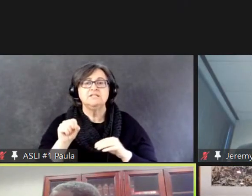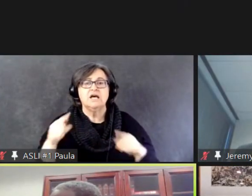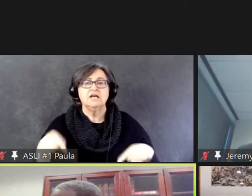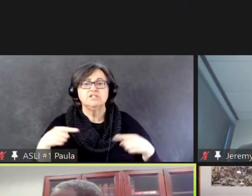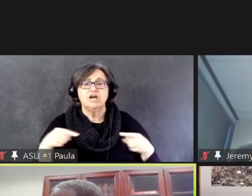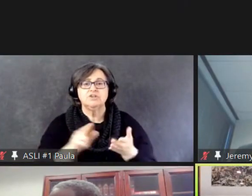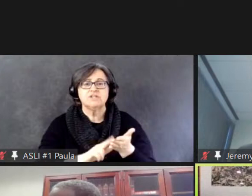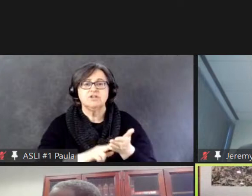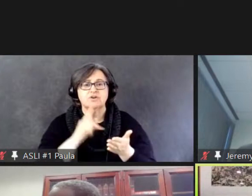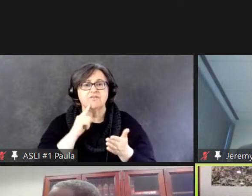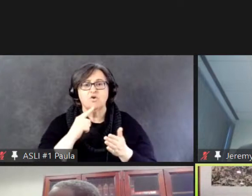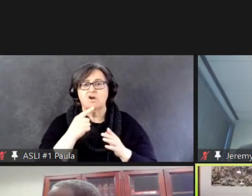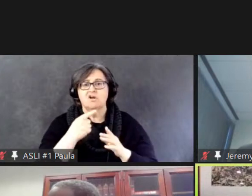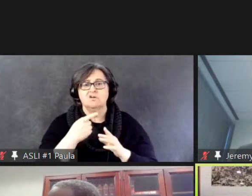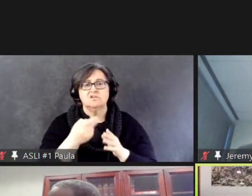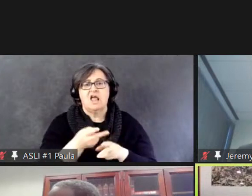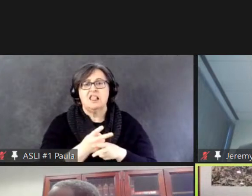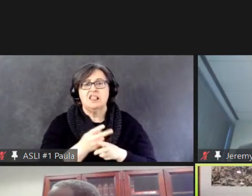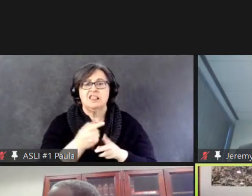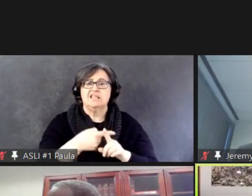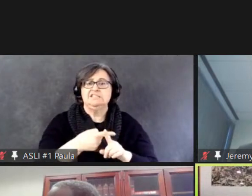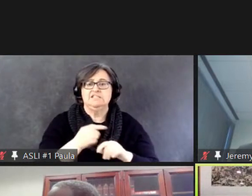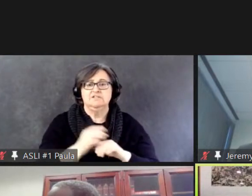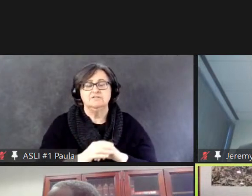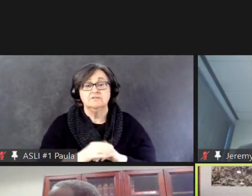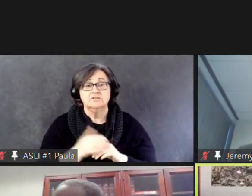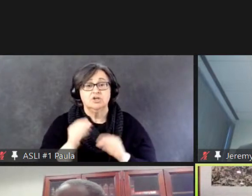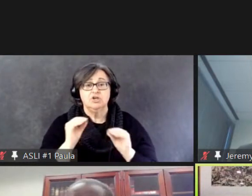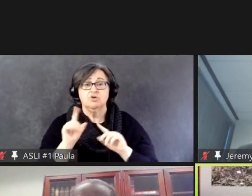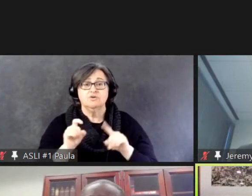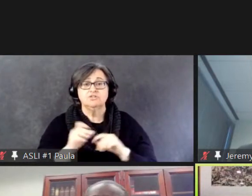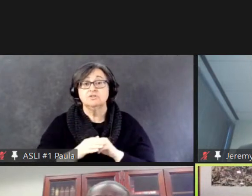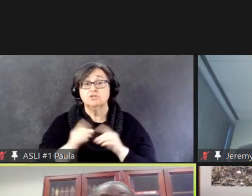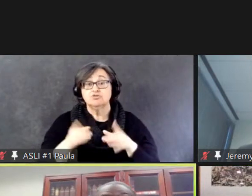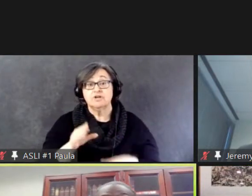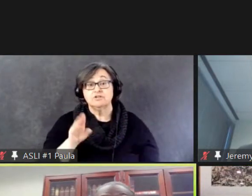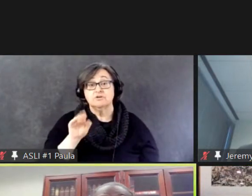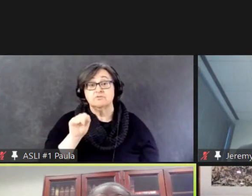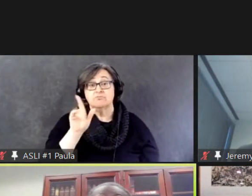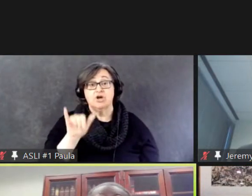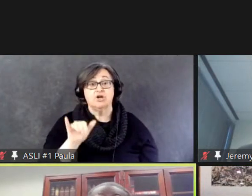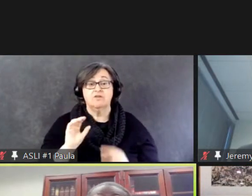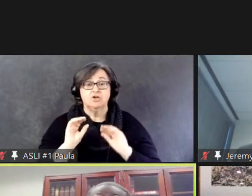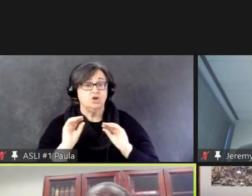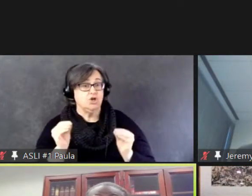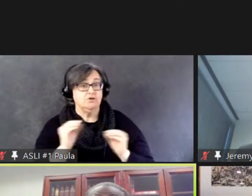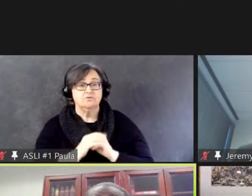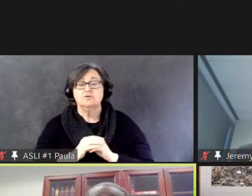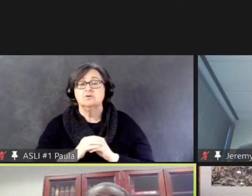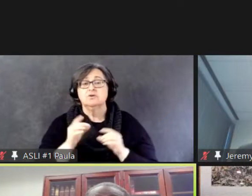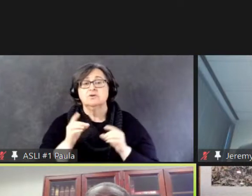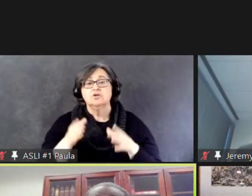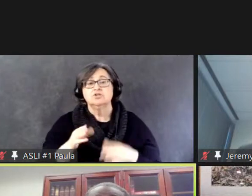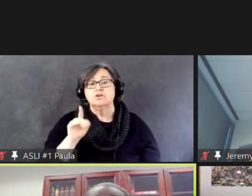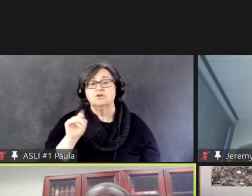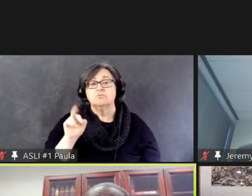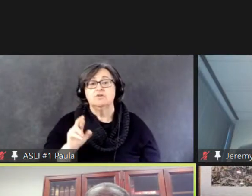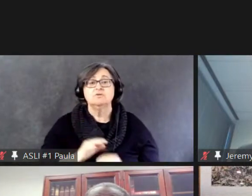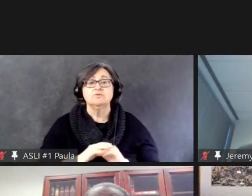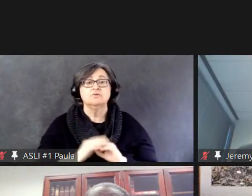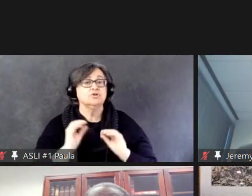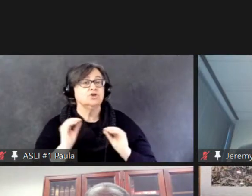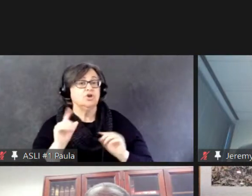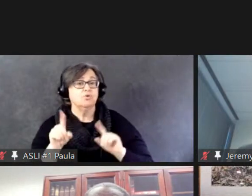Any questions? I don't have any questions at this time. All right, Director Barkley? No questions at this time. Director Miller?